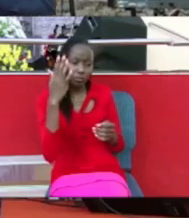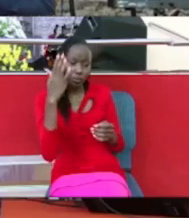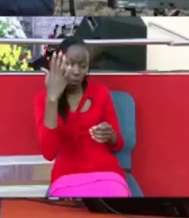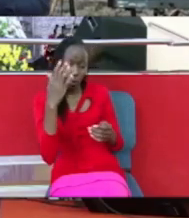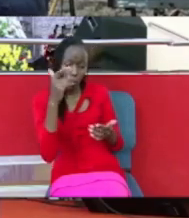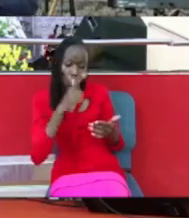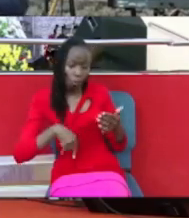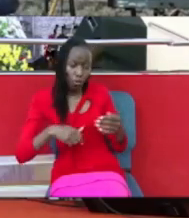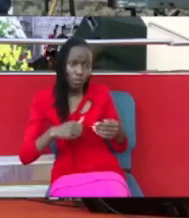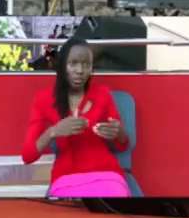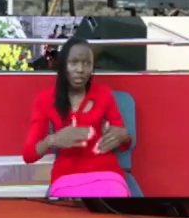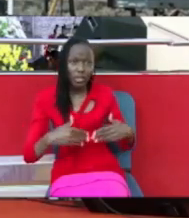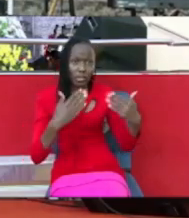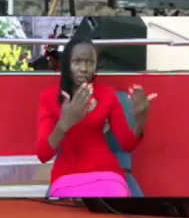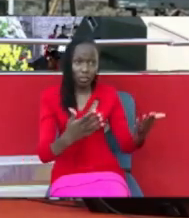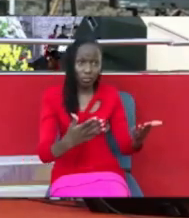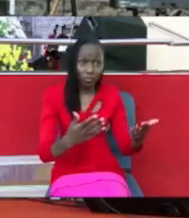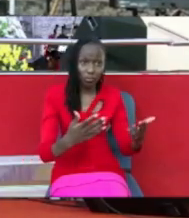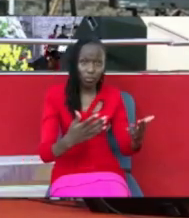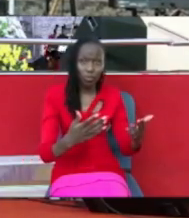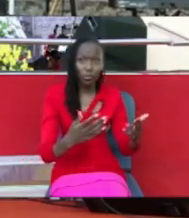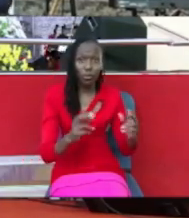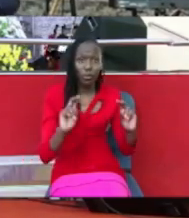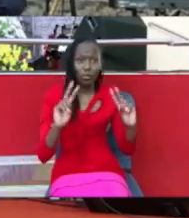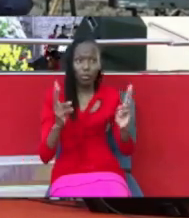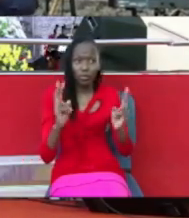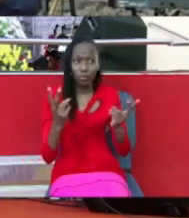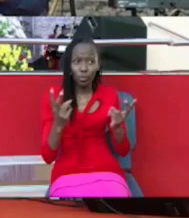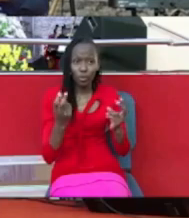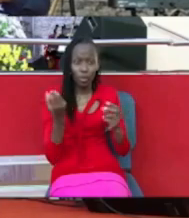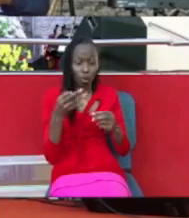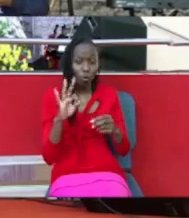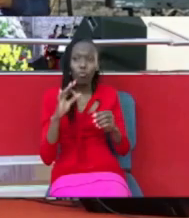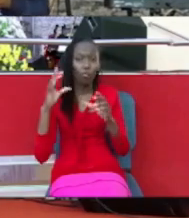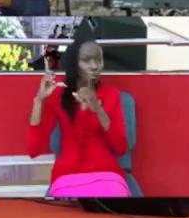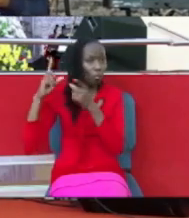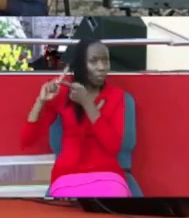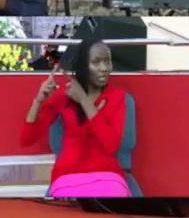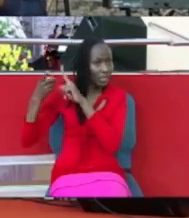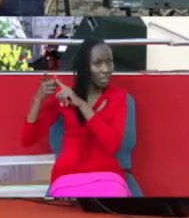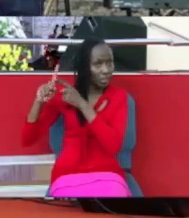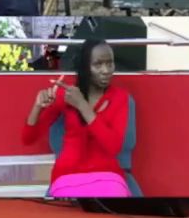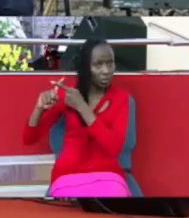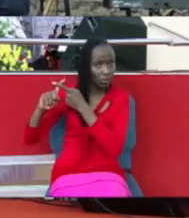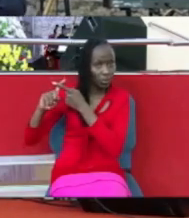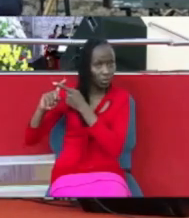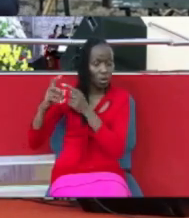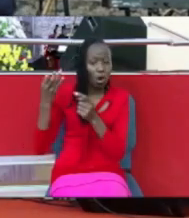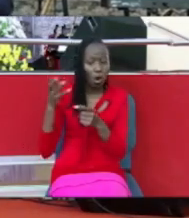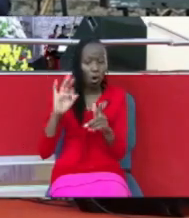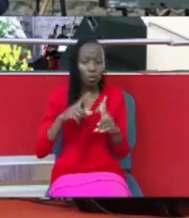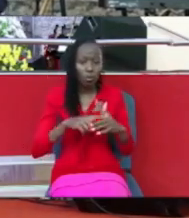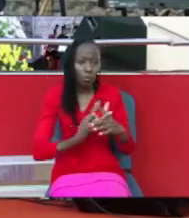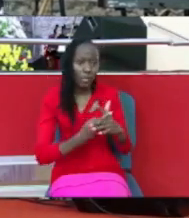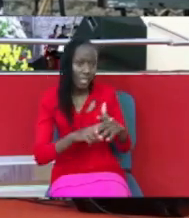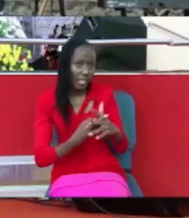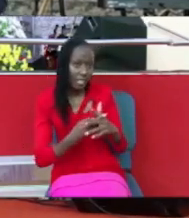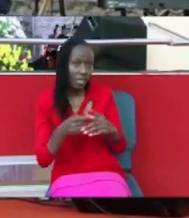the subject matter of meditation. Hii ndio inakupa chanzo cha utakacho